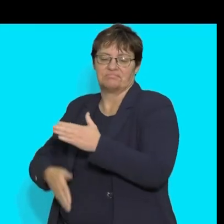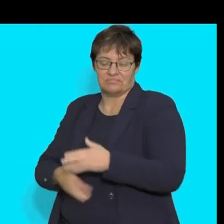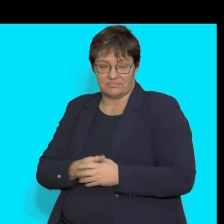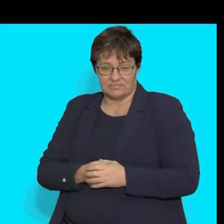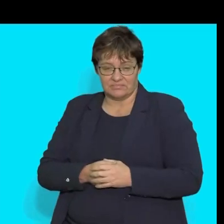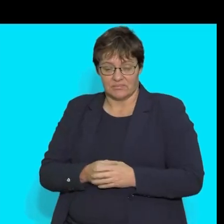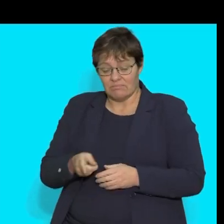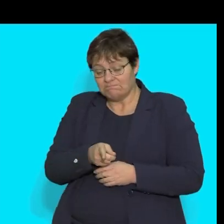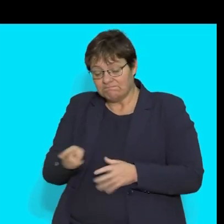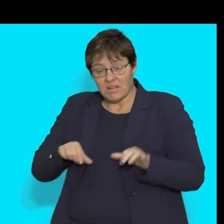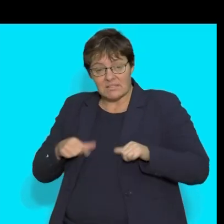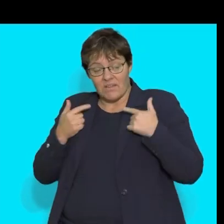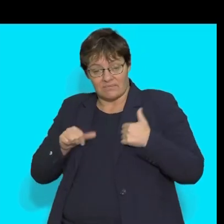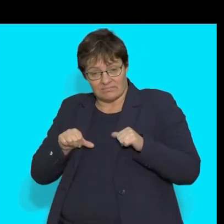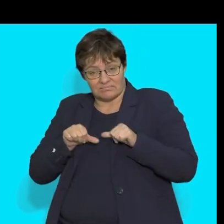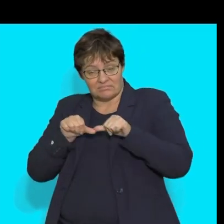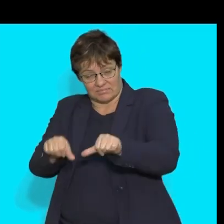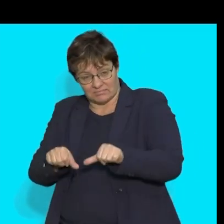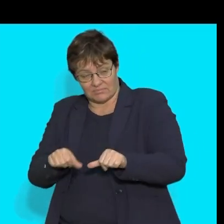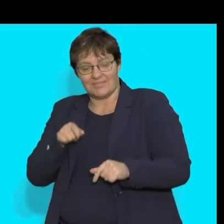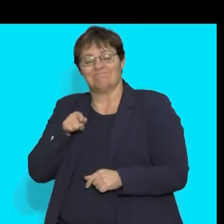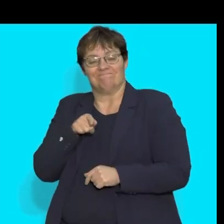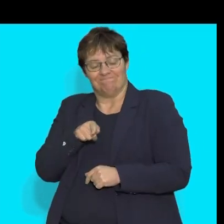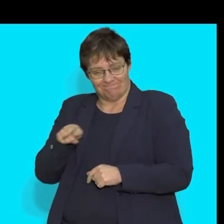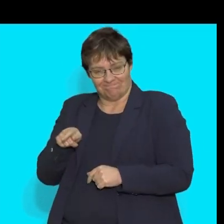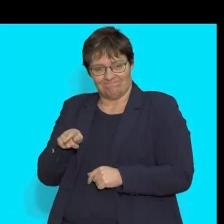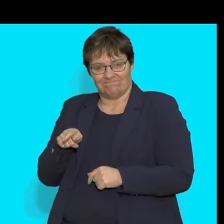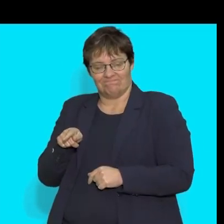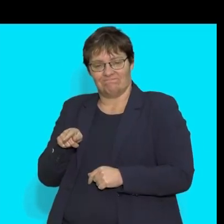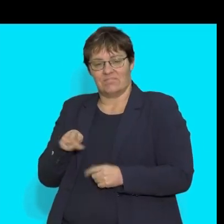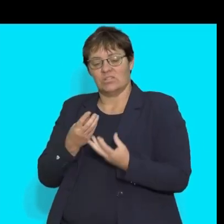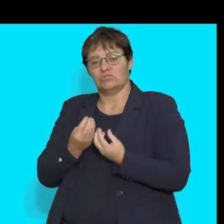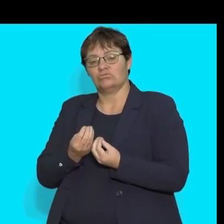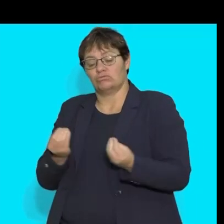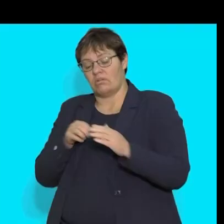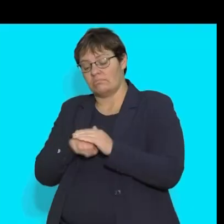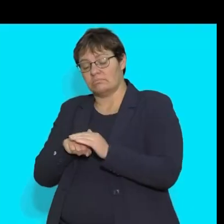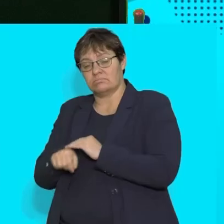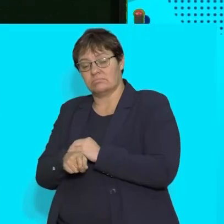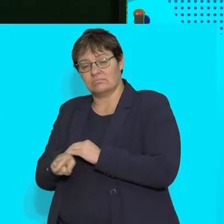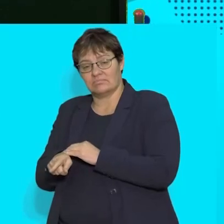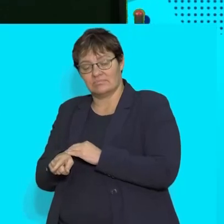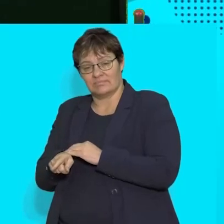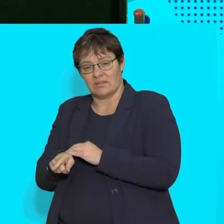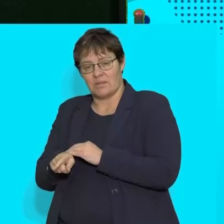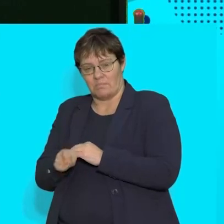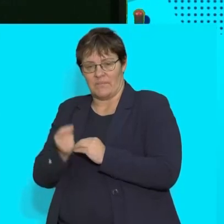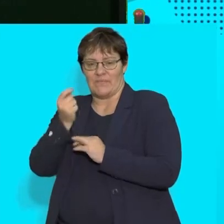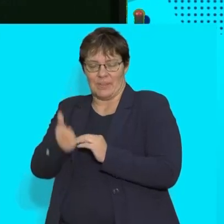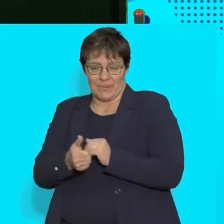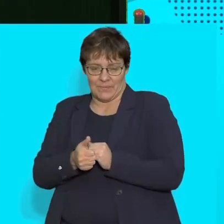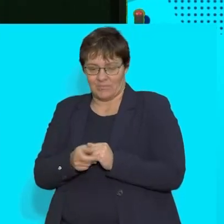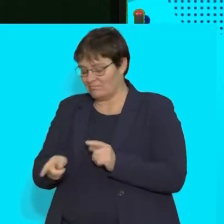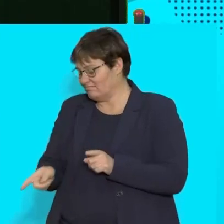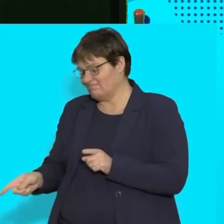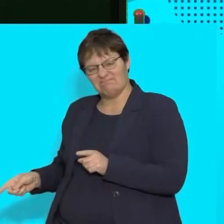Those that are able to survive, are able to produce offsprings, are generally fewer